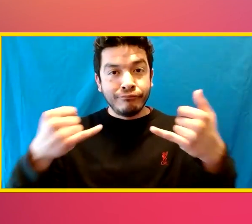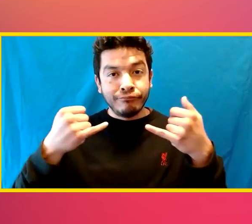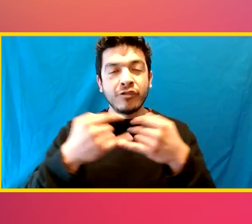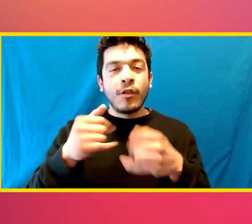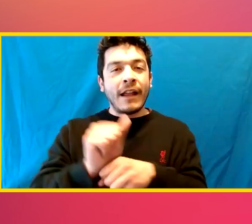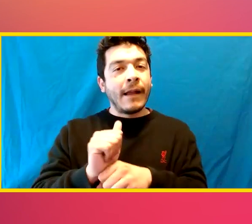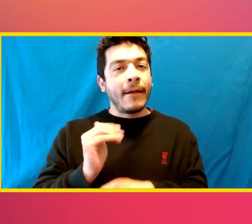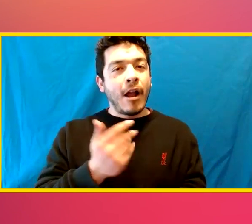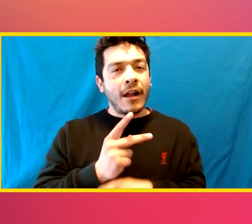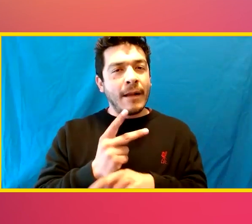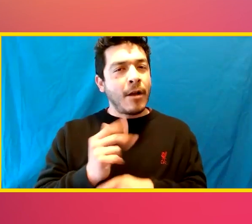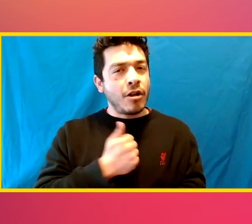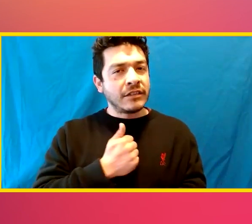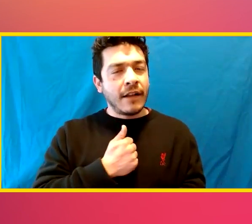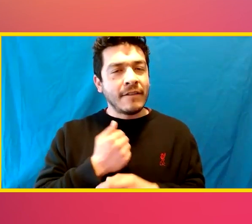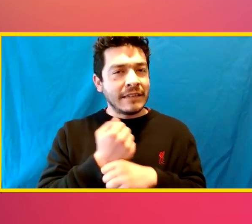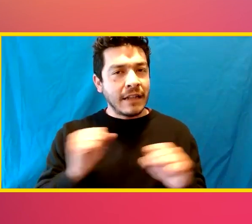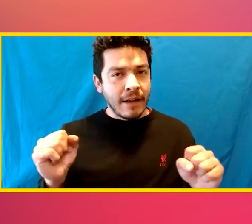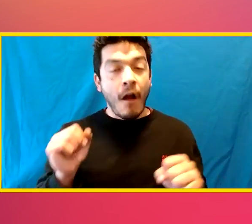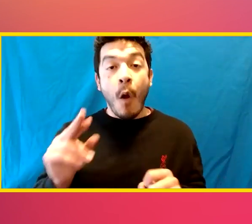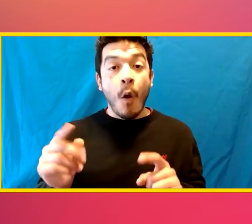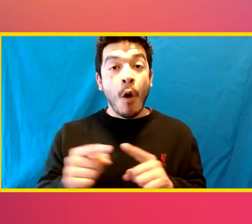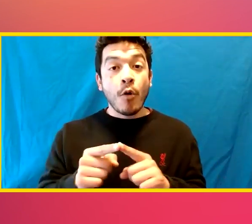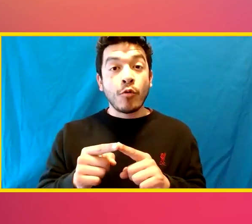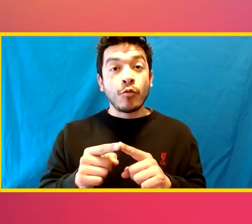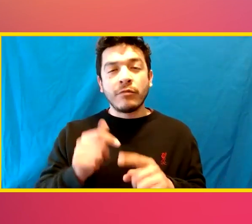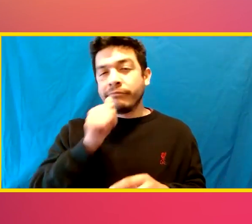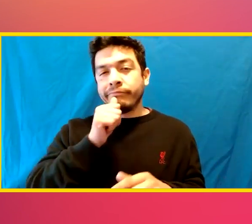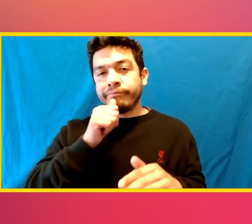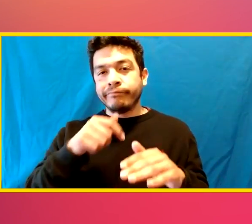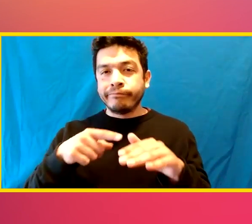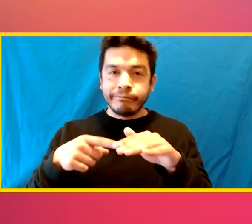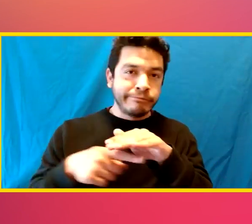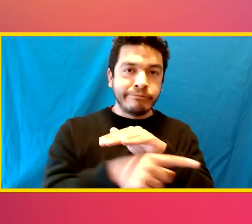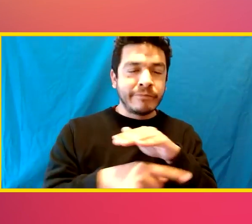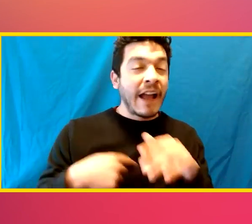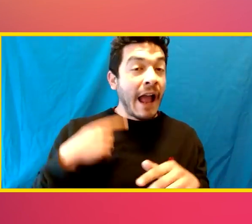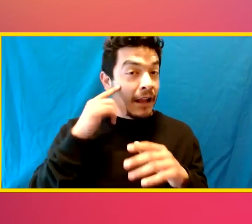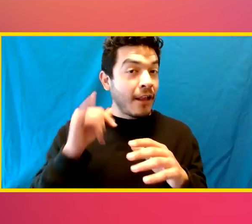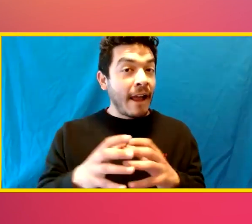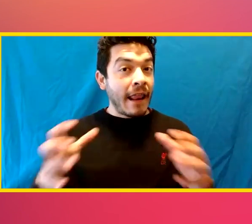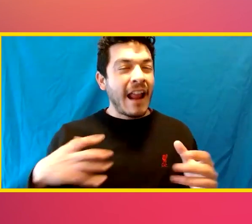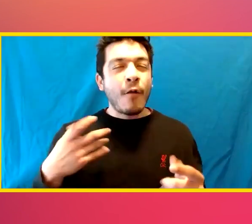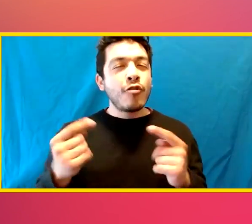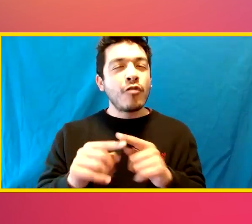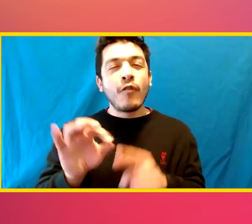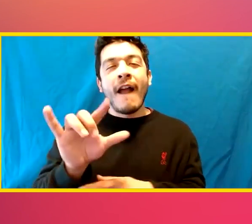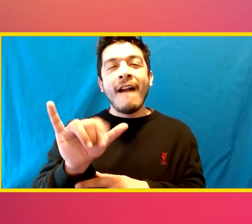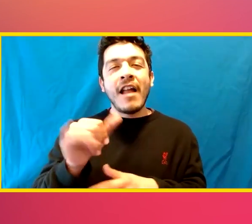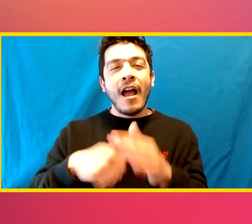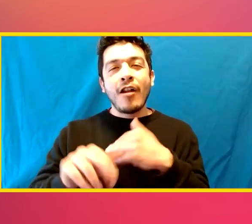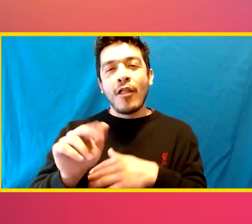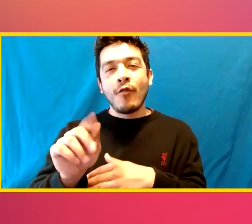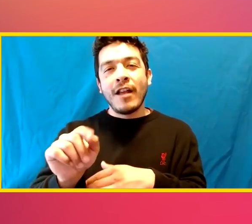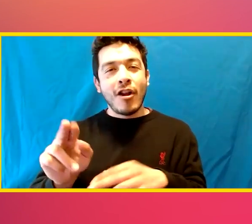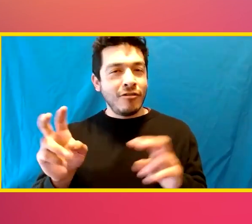ourselves safe or to fly under the radar, I hear this a lot. We want to try to fly under the radar.